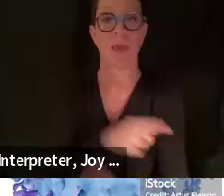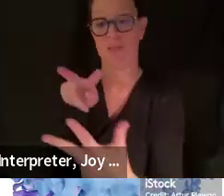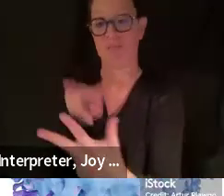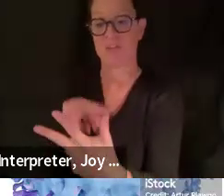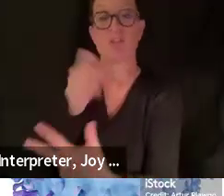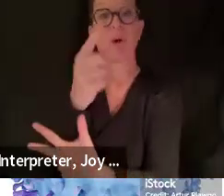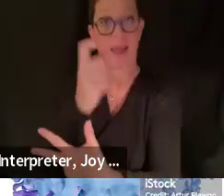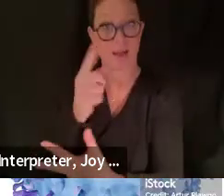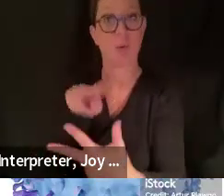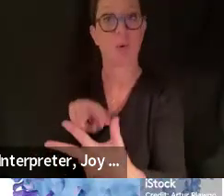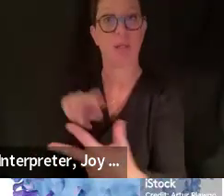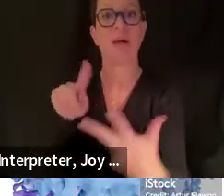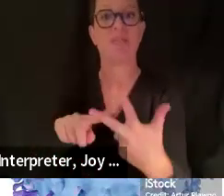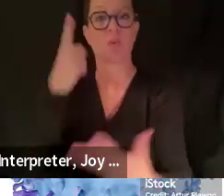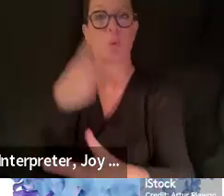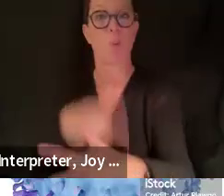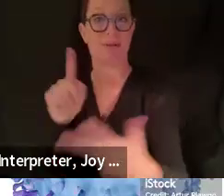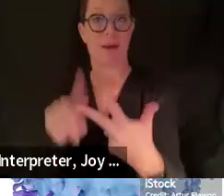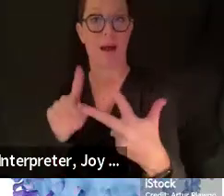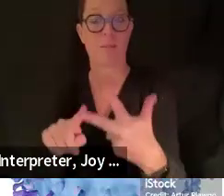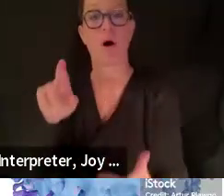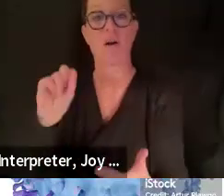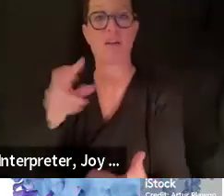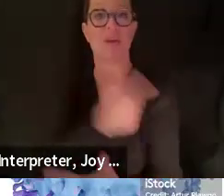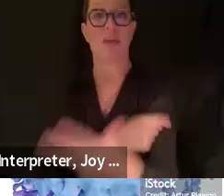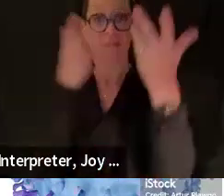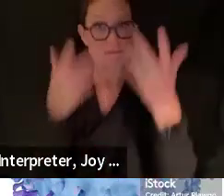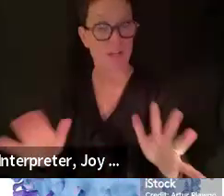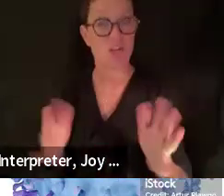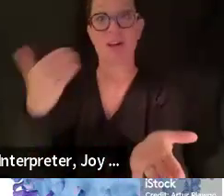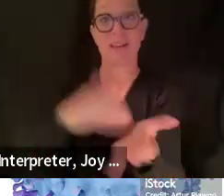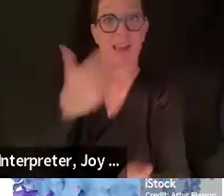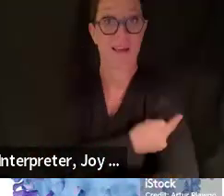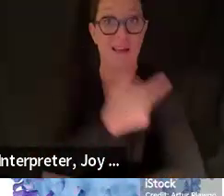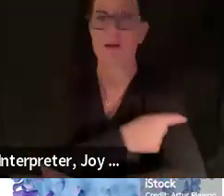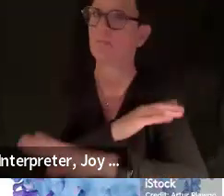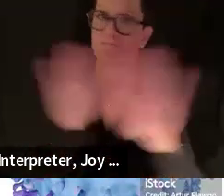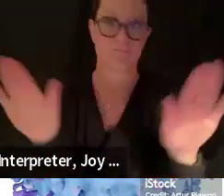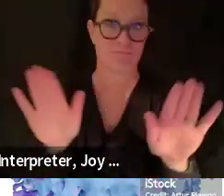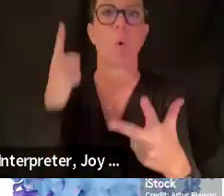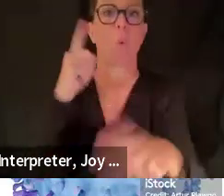or COVID shots. So if you've already had the RSV shot, you don't need to get it again.